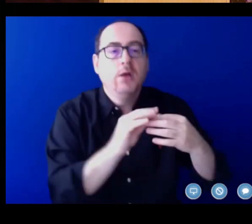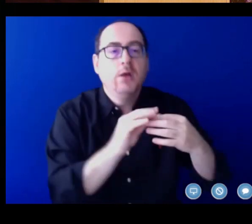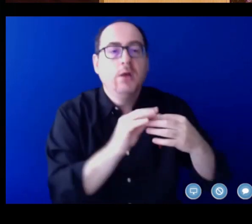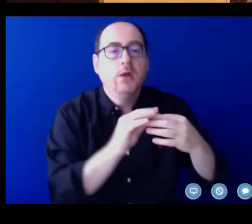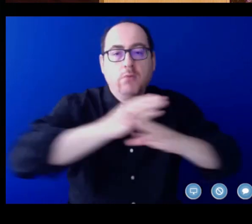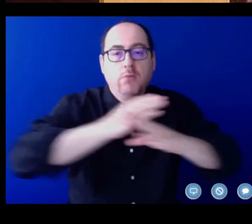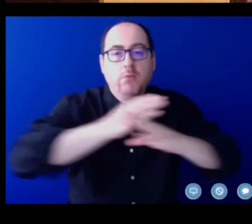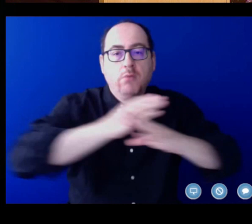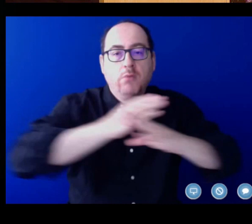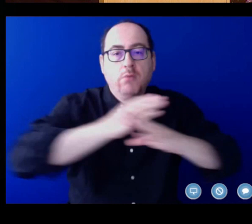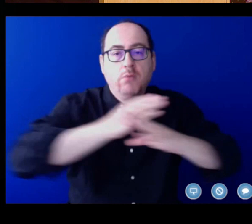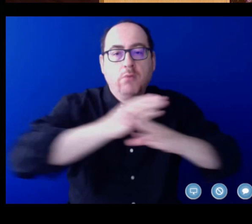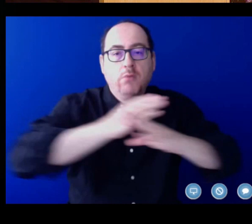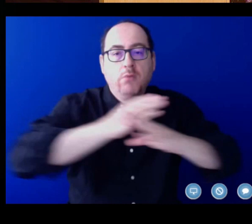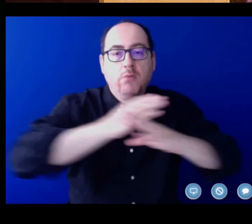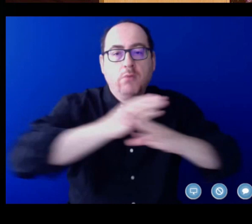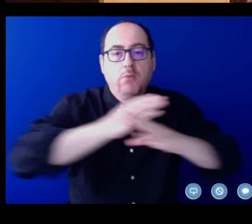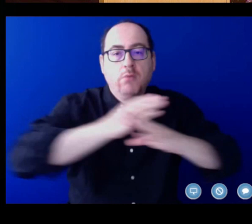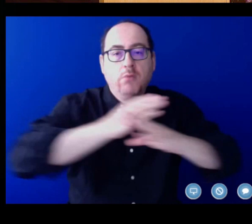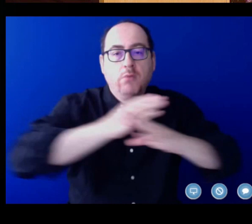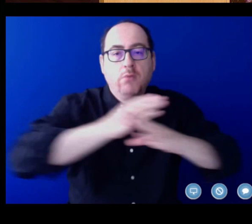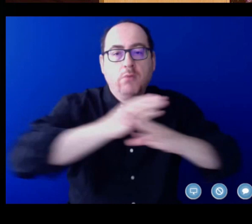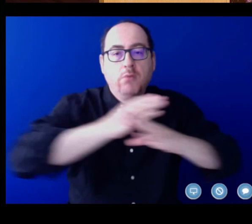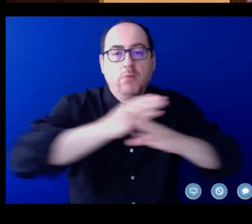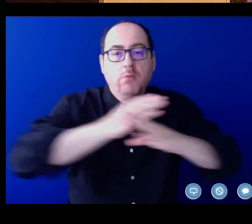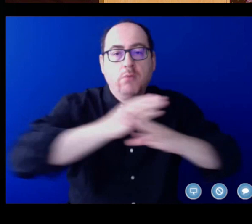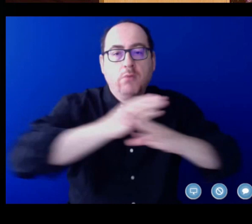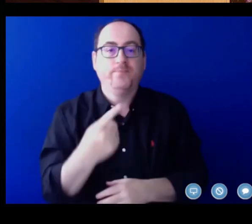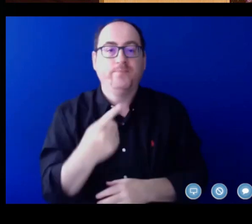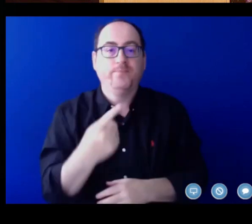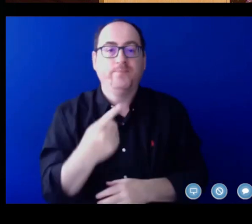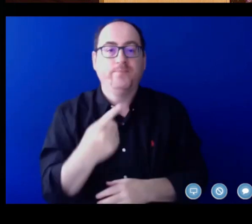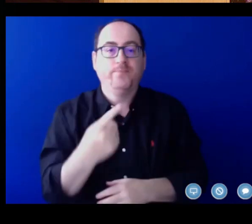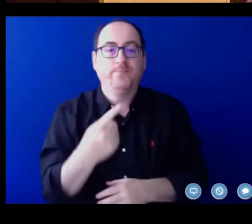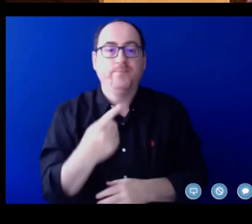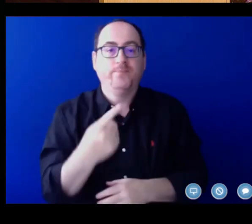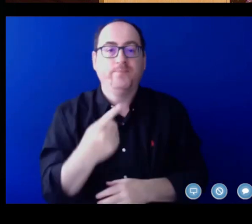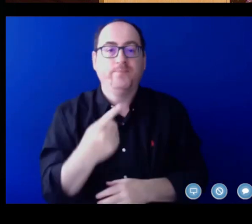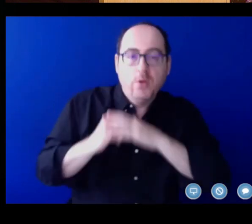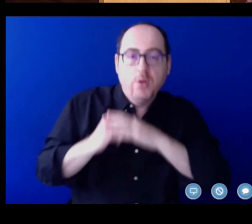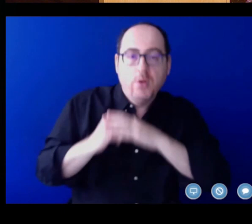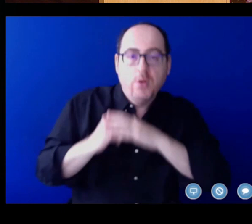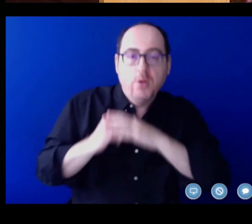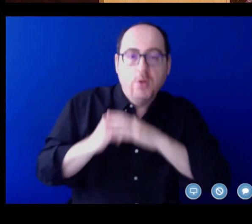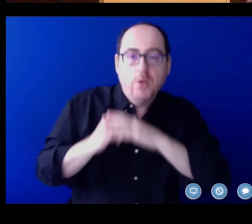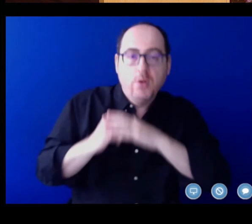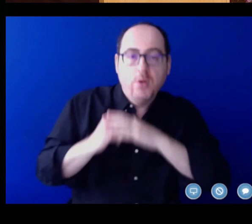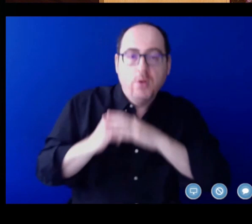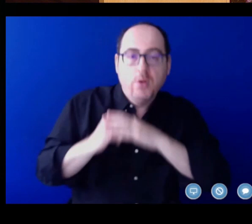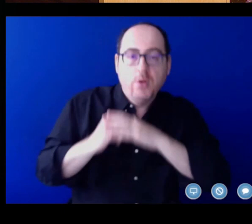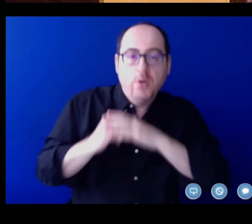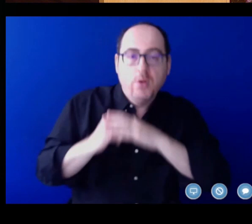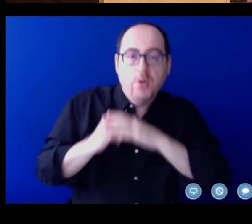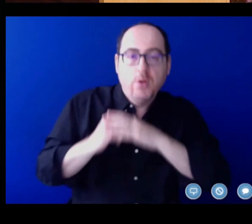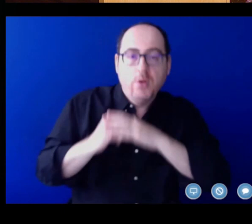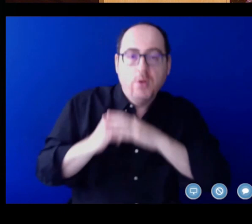connectedness. At a community level we need to support social inclusion and opportunities for participation. And at a societal level we